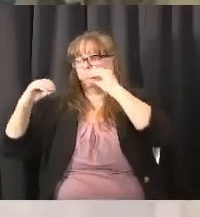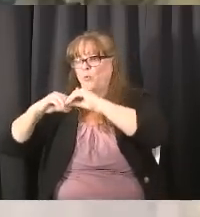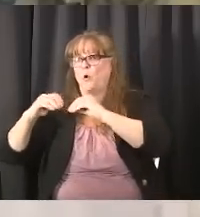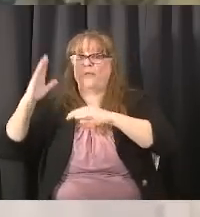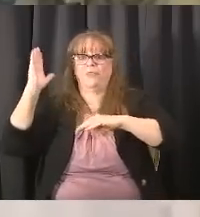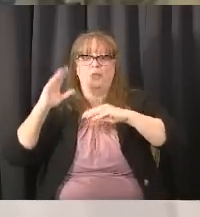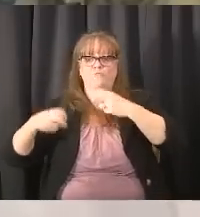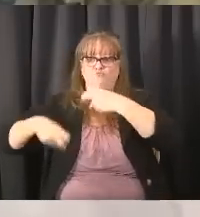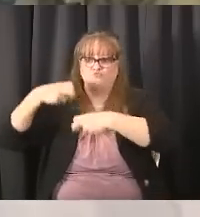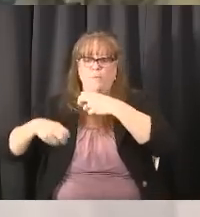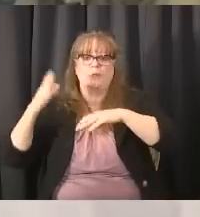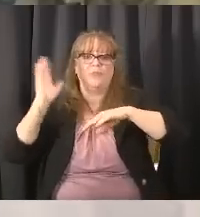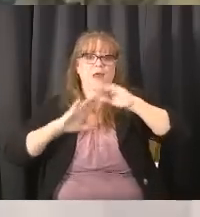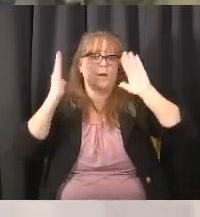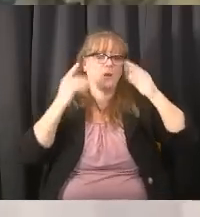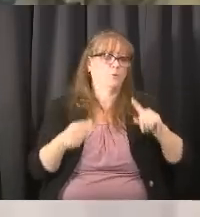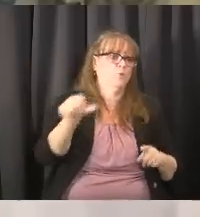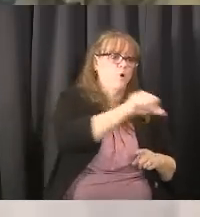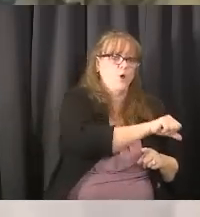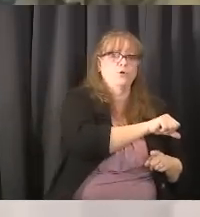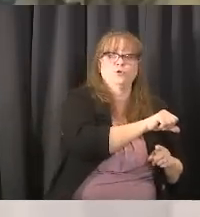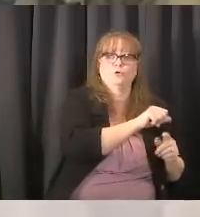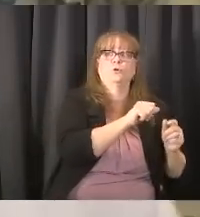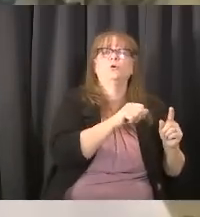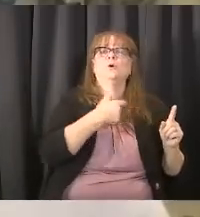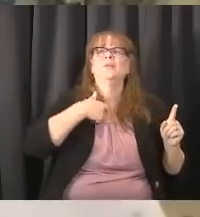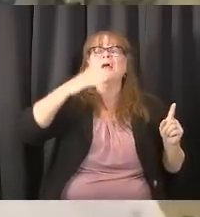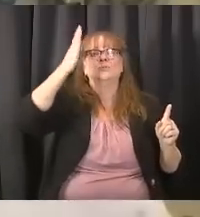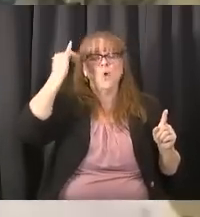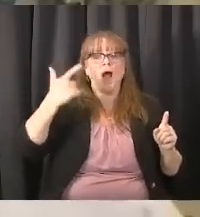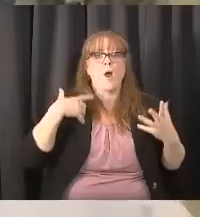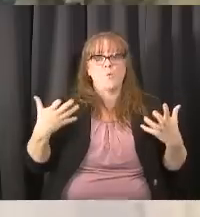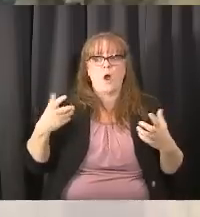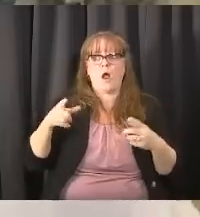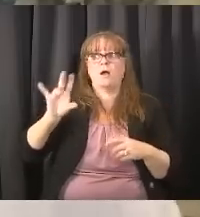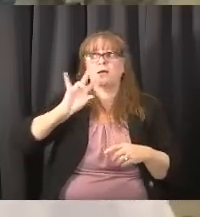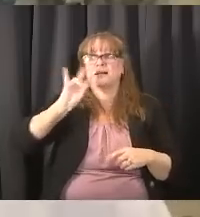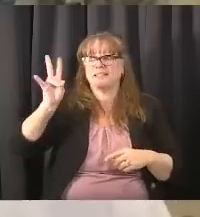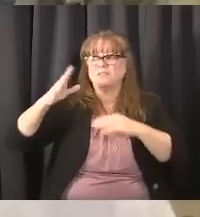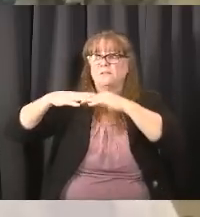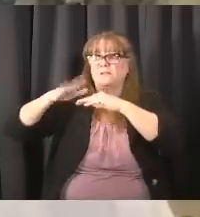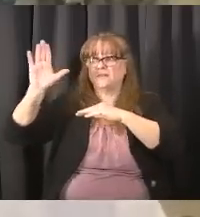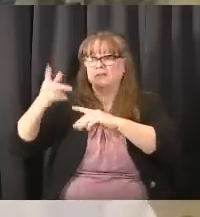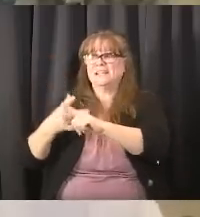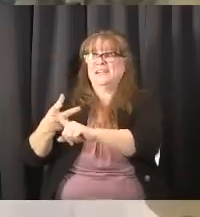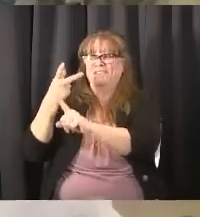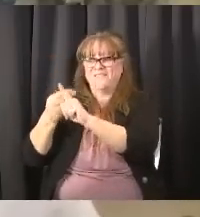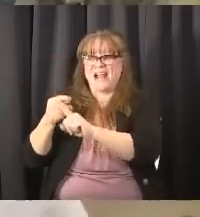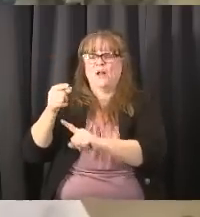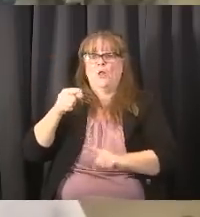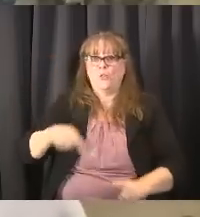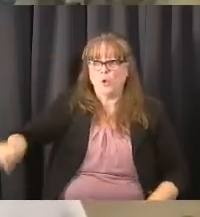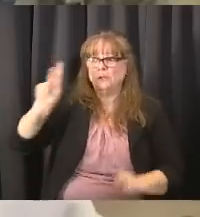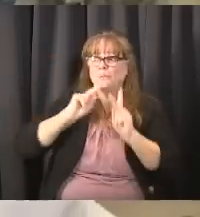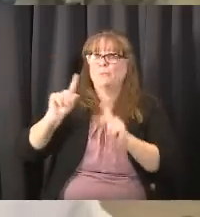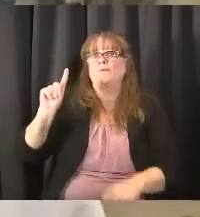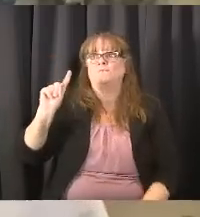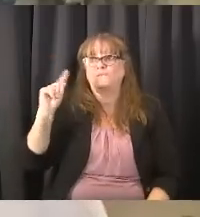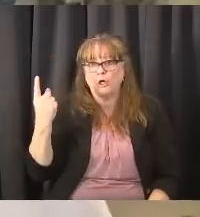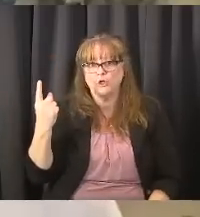would vaccinate people over 70 first, and then think about comorbidities. And once we think about comorbidities as equivalent,